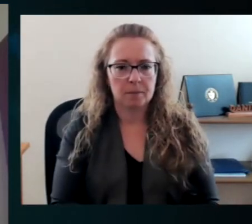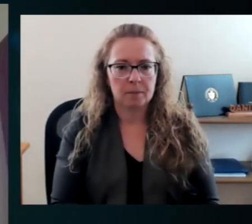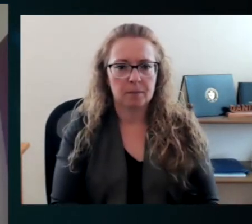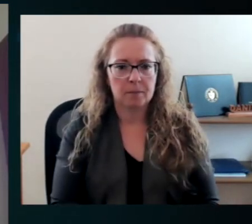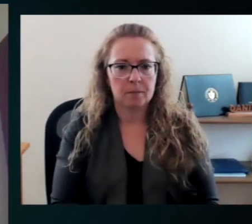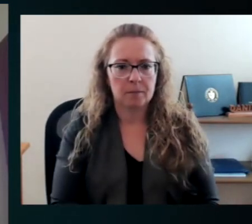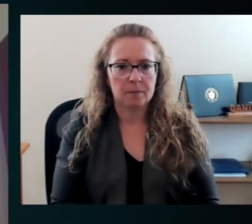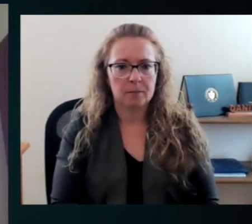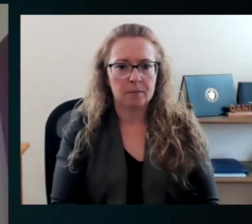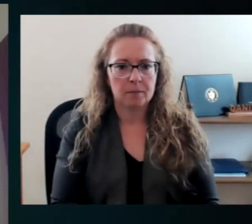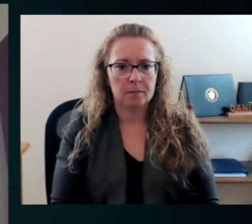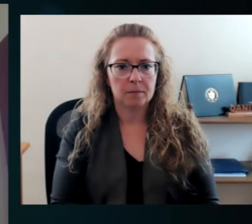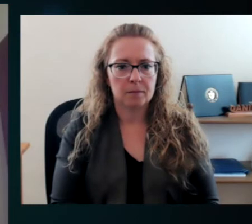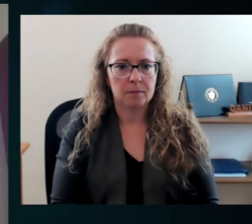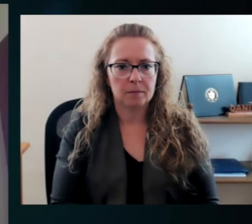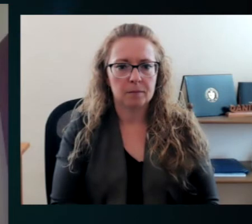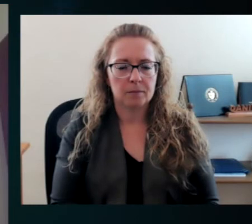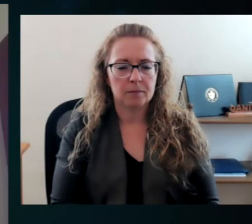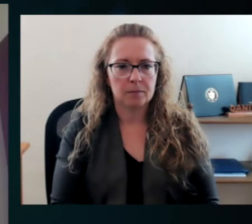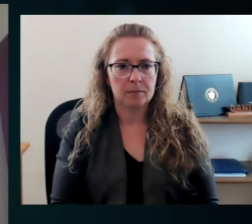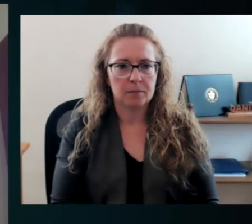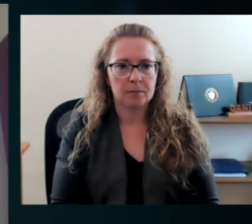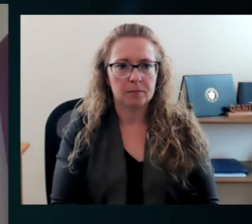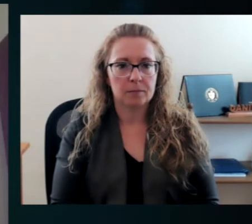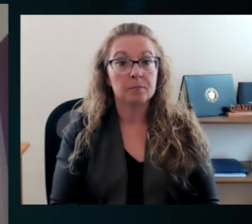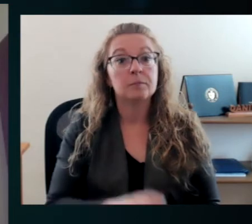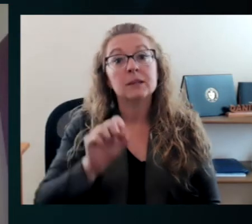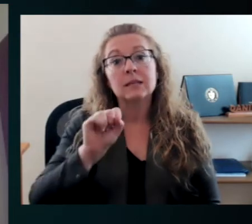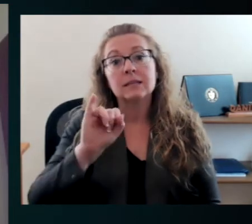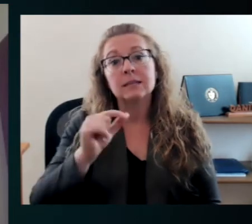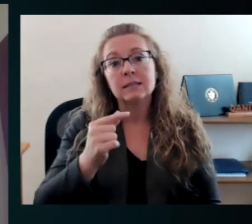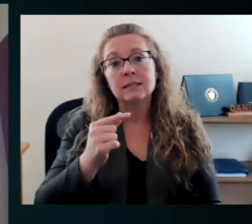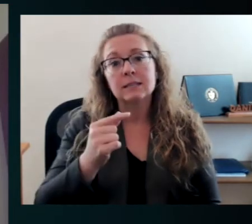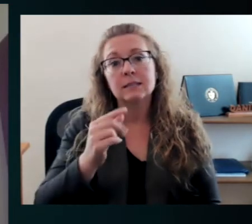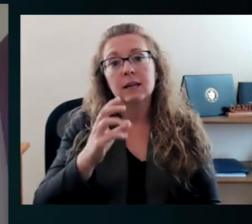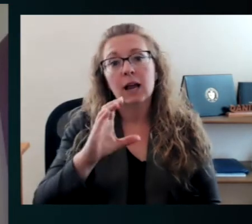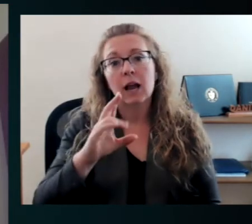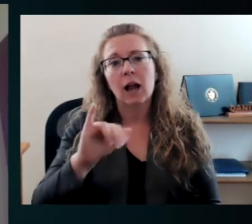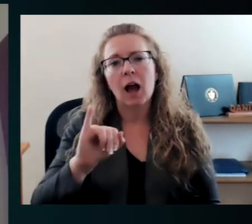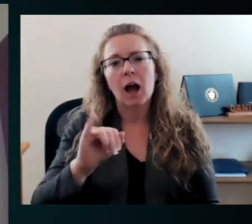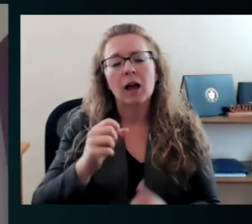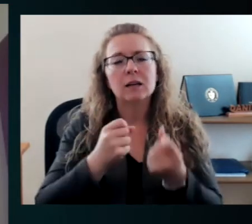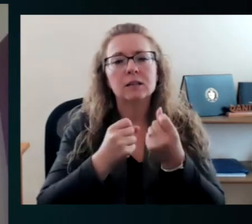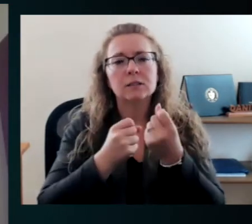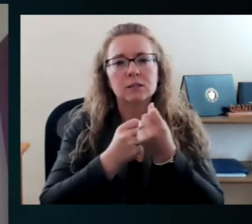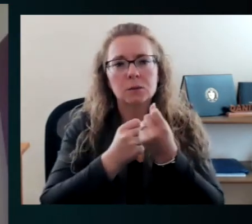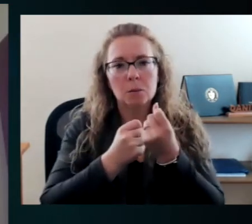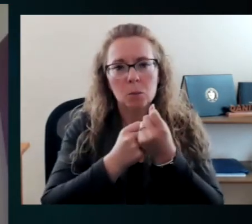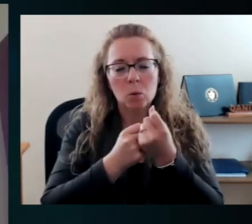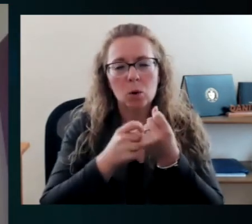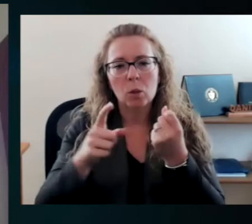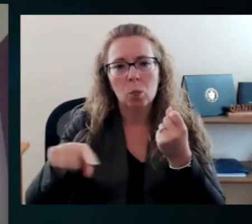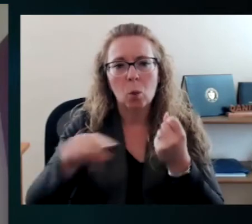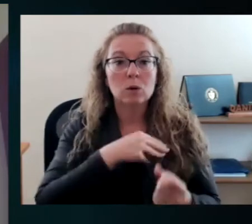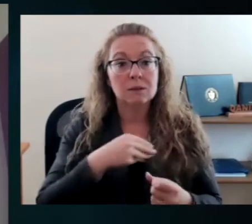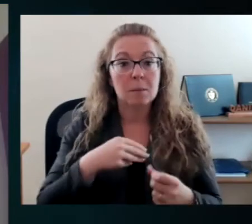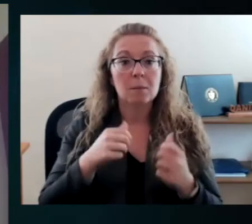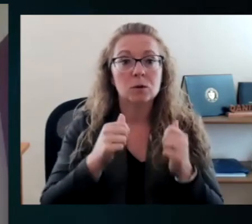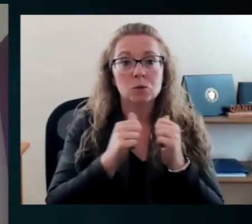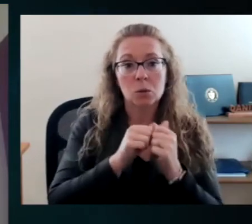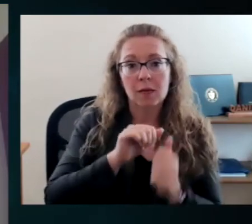Maybe we can shift to how SIGCHI can better support queer and trans members who have intersectional and multiply